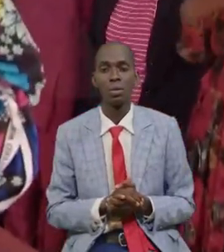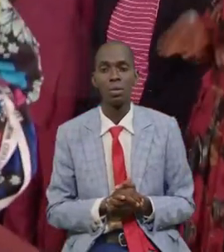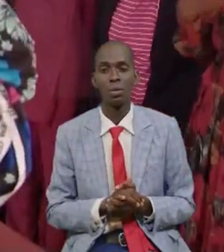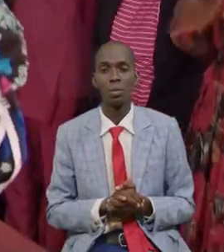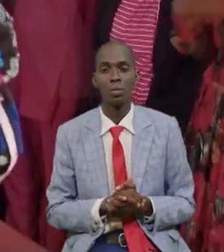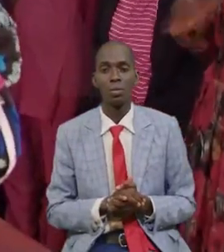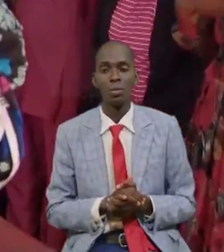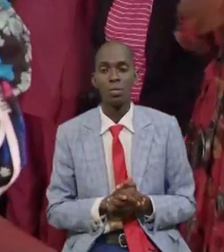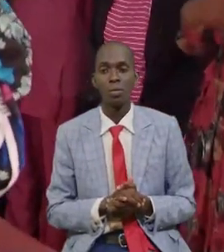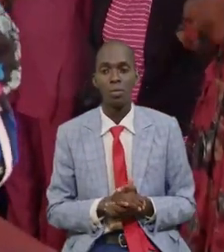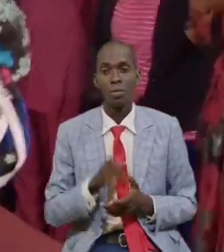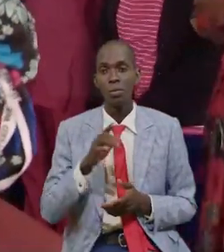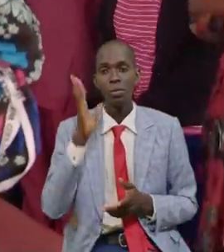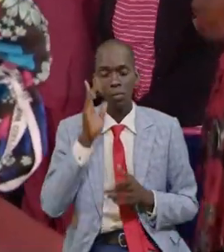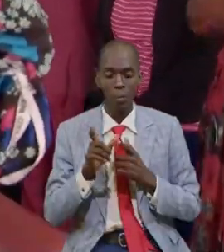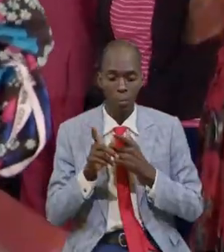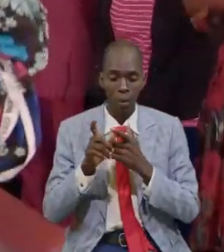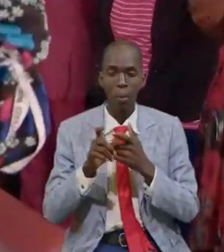You are going to run faster now.